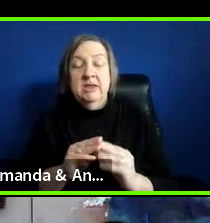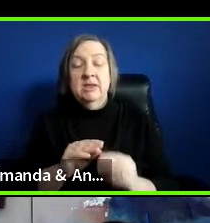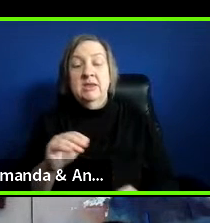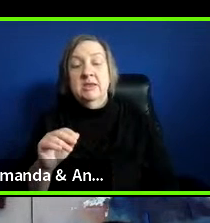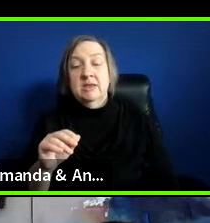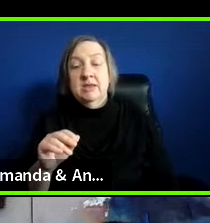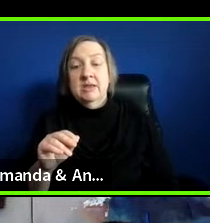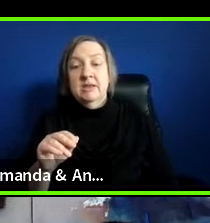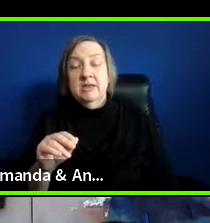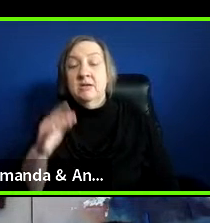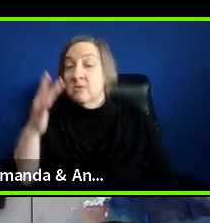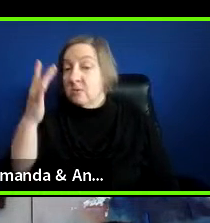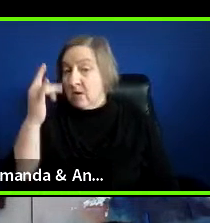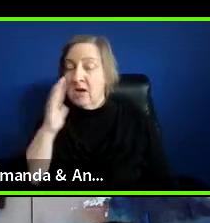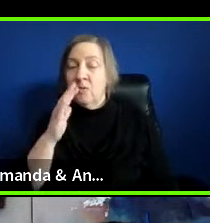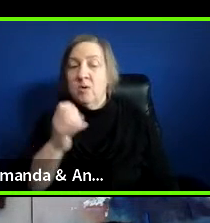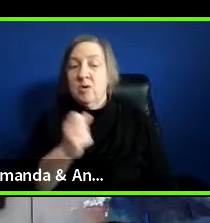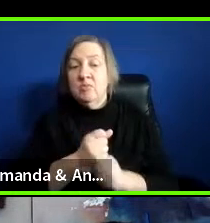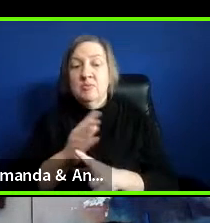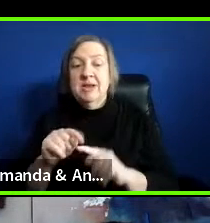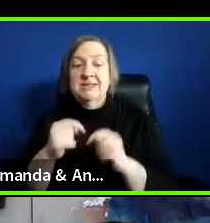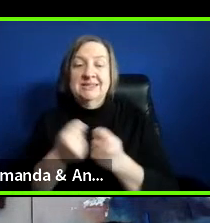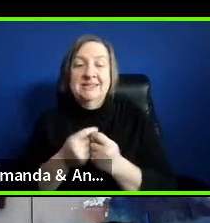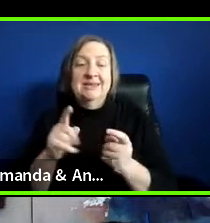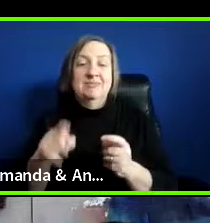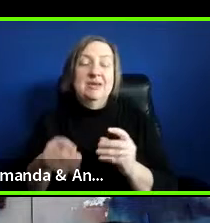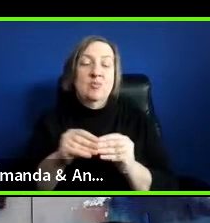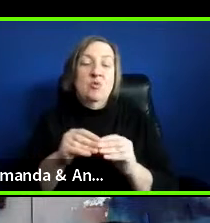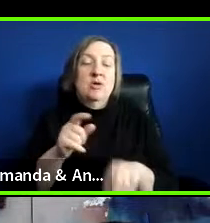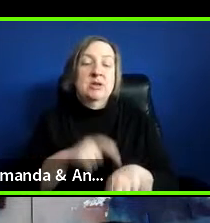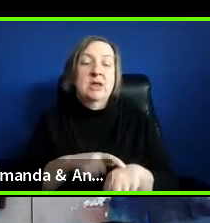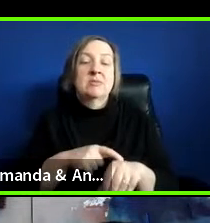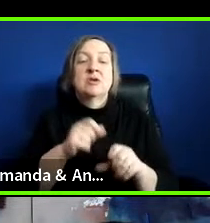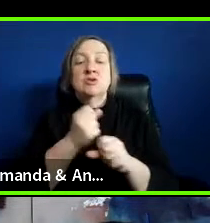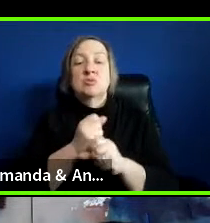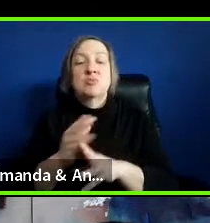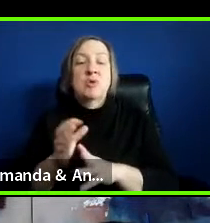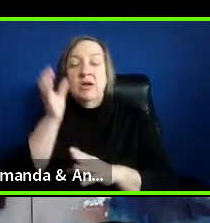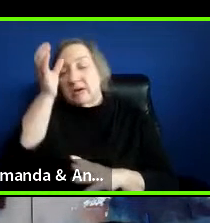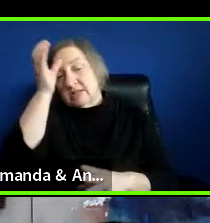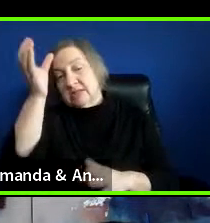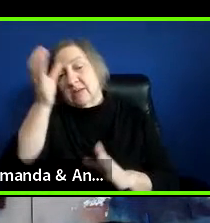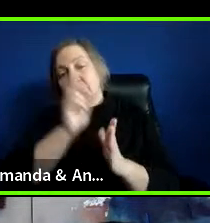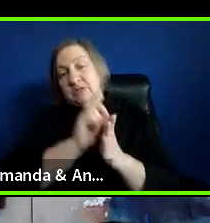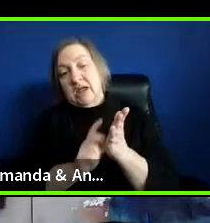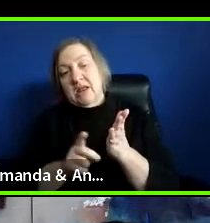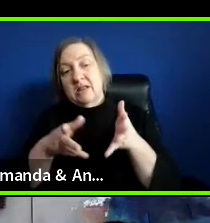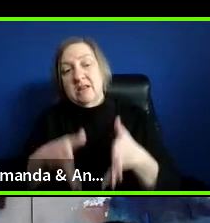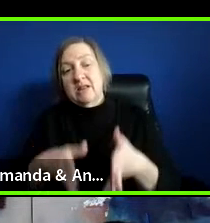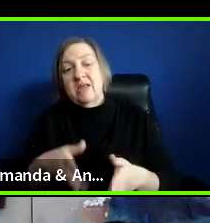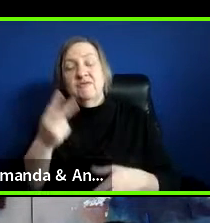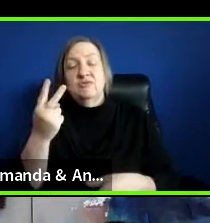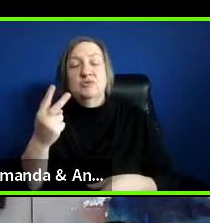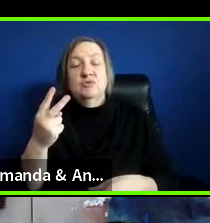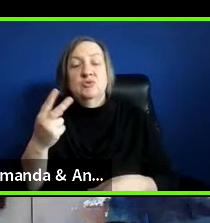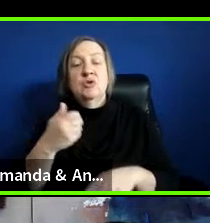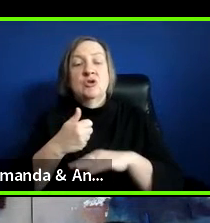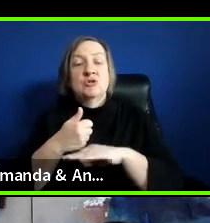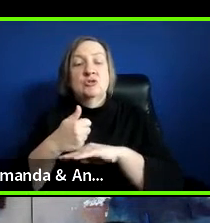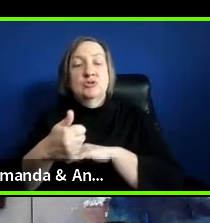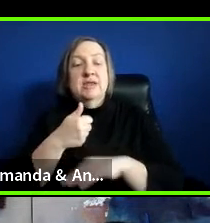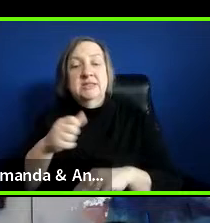to prepare. The team needs more time to prepare conceptual design of the remaining 2 transit stations. And so